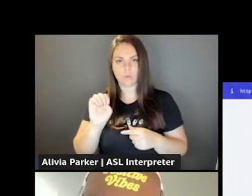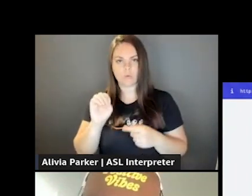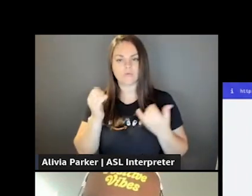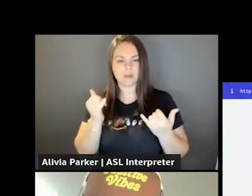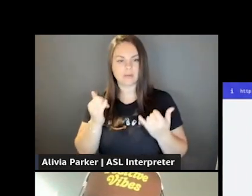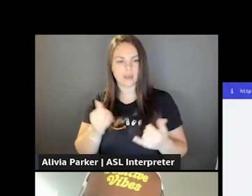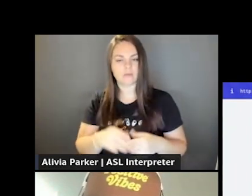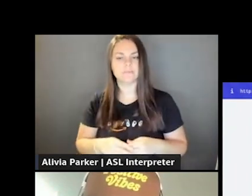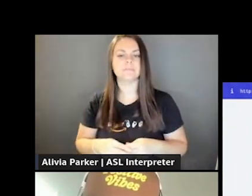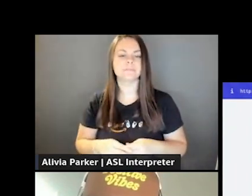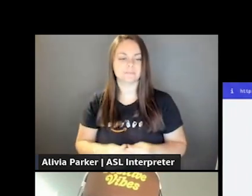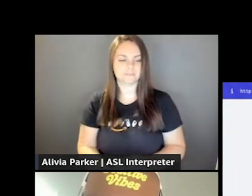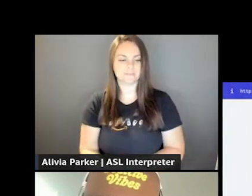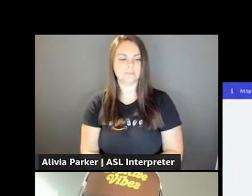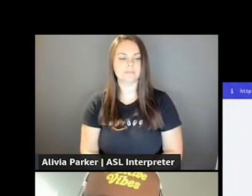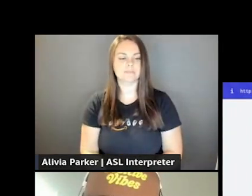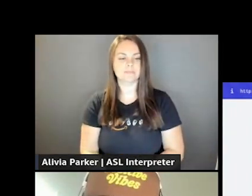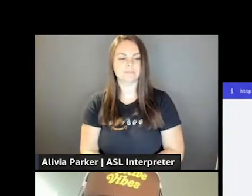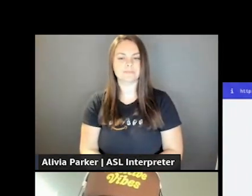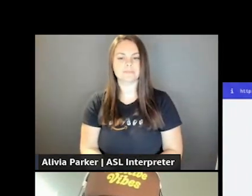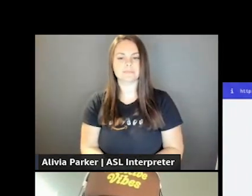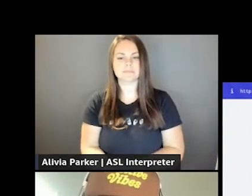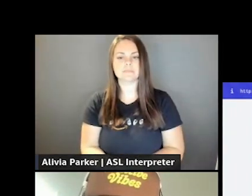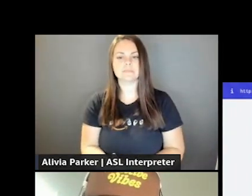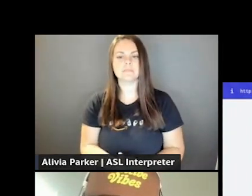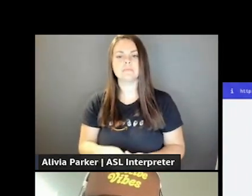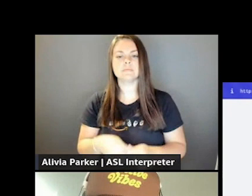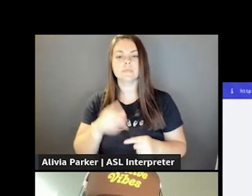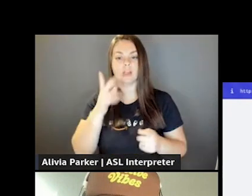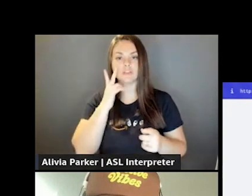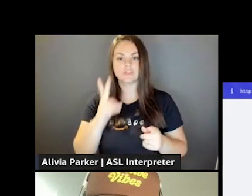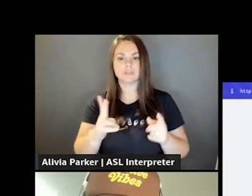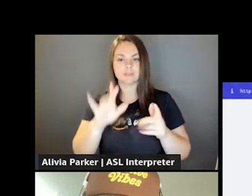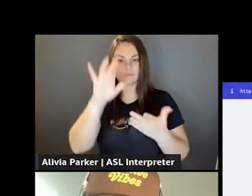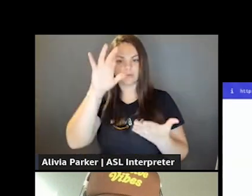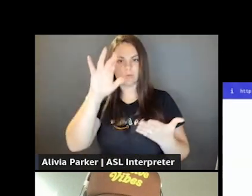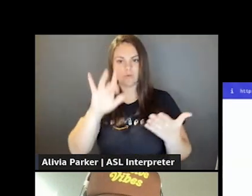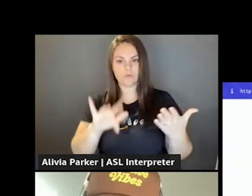Open that up, and what we should see here is a nice big empty array.